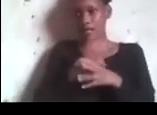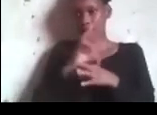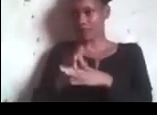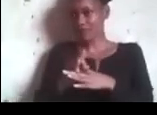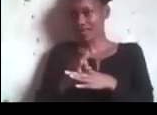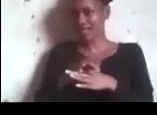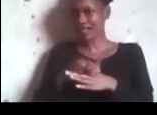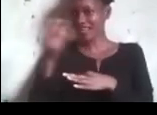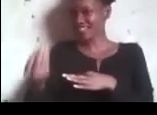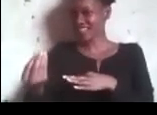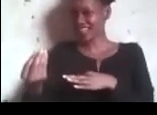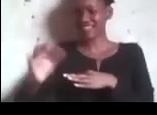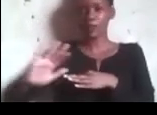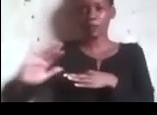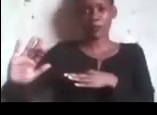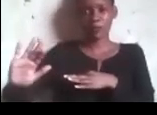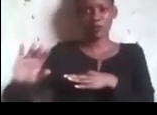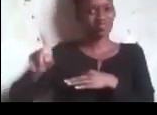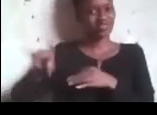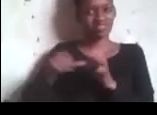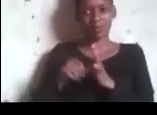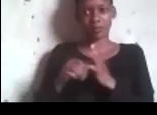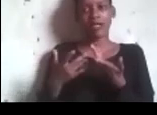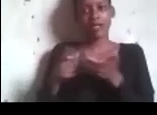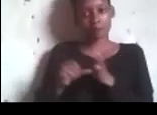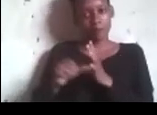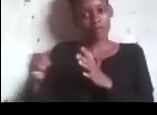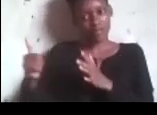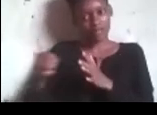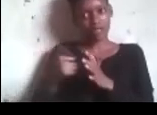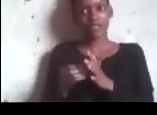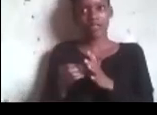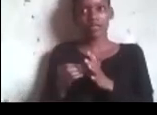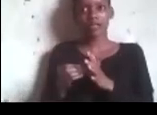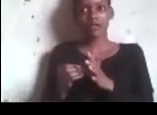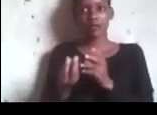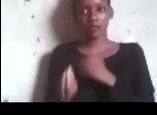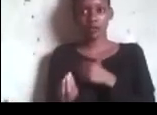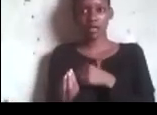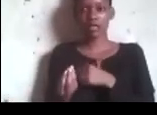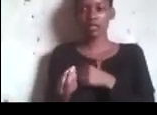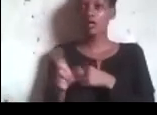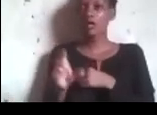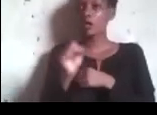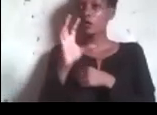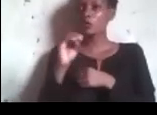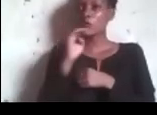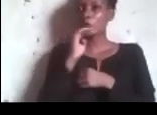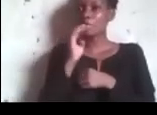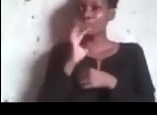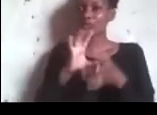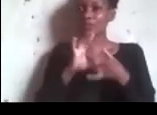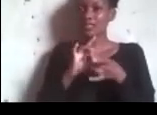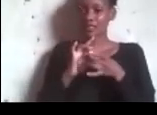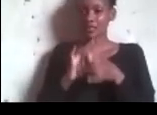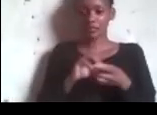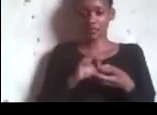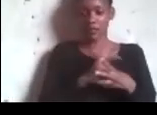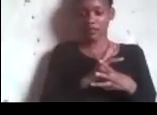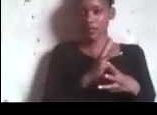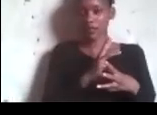he lives with the father at the time of the child's conception, so it means that it's about the relationship between the father